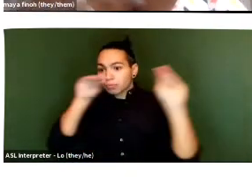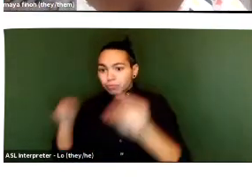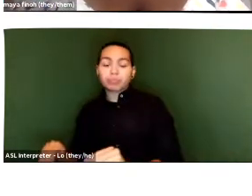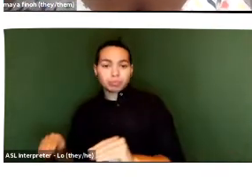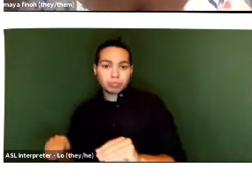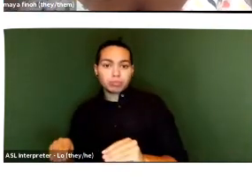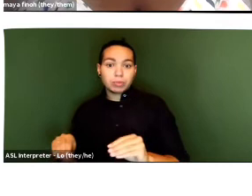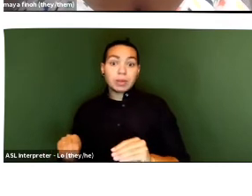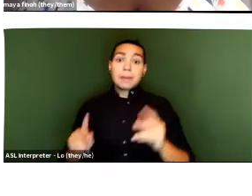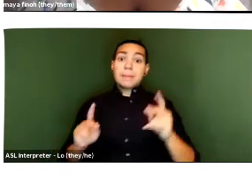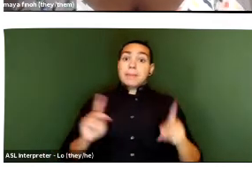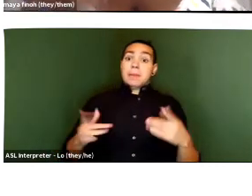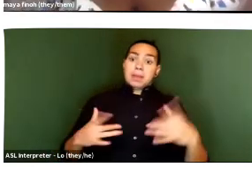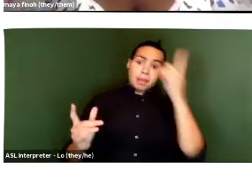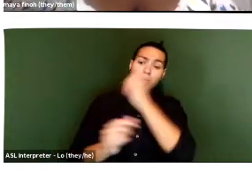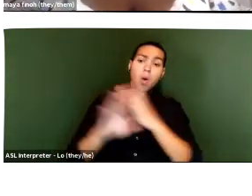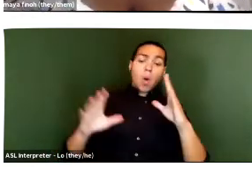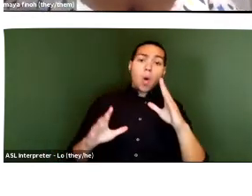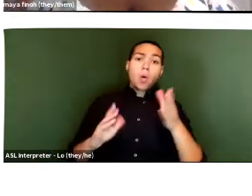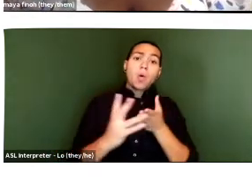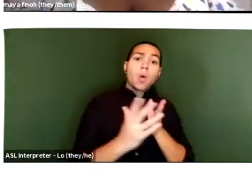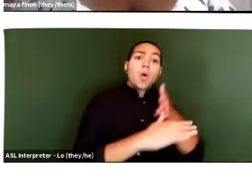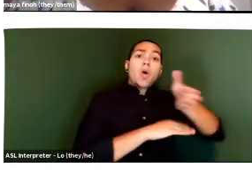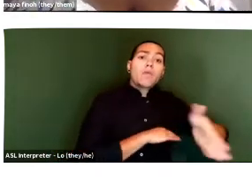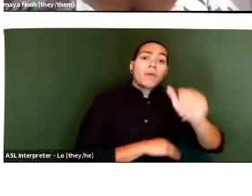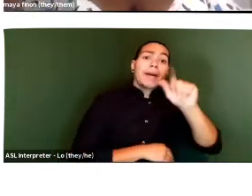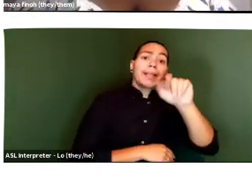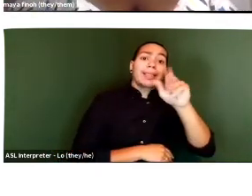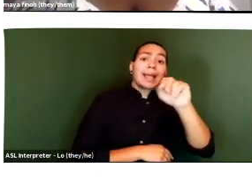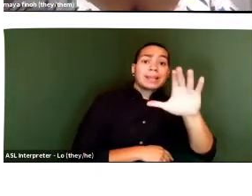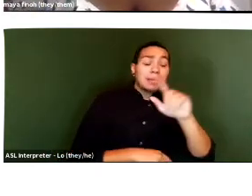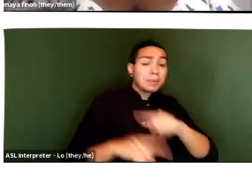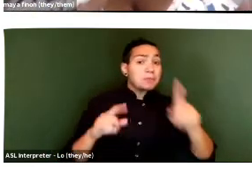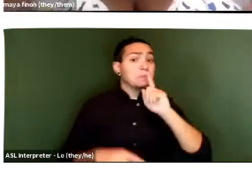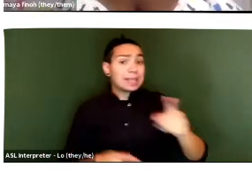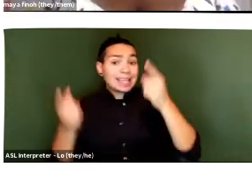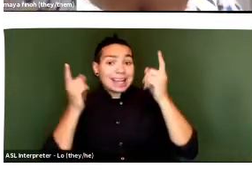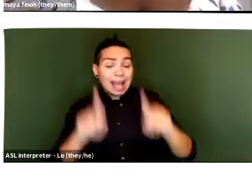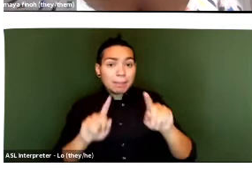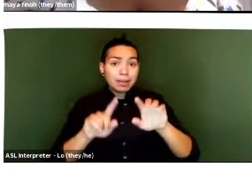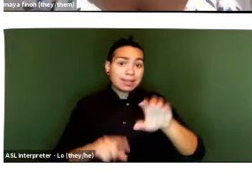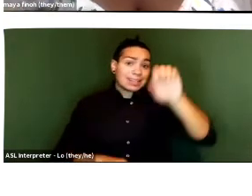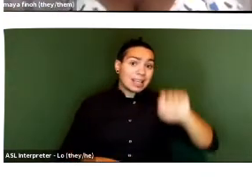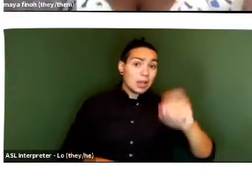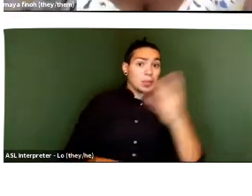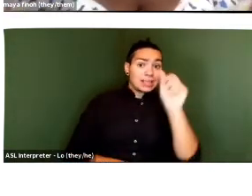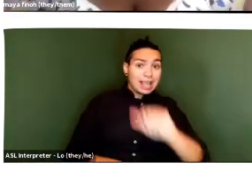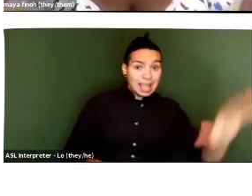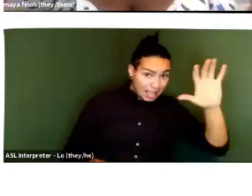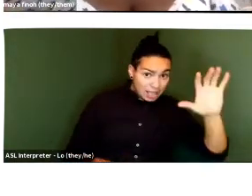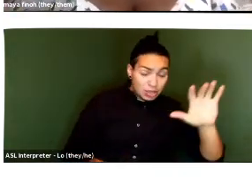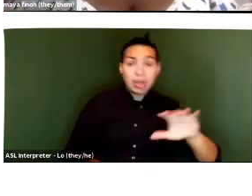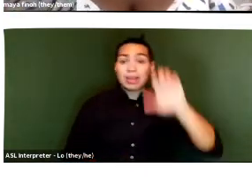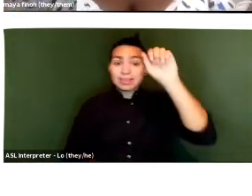enslavement as transatlantic. Many Africans were stolen and enslaved throughout Southwest Asia, as well as South